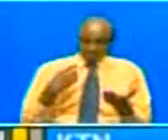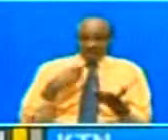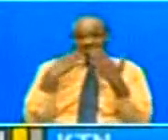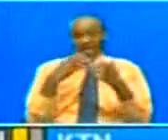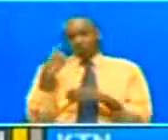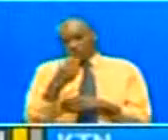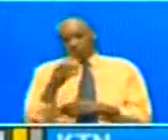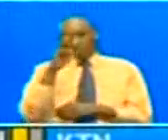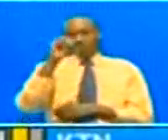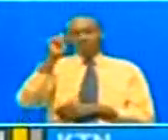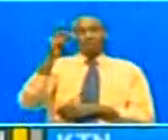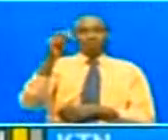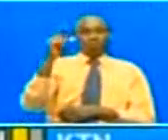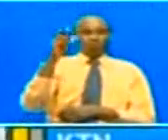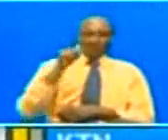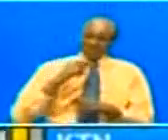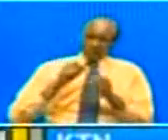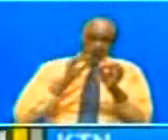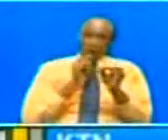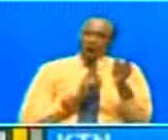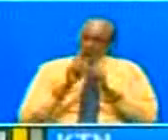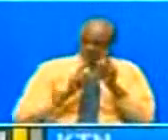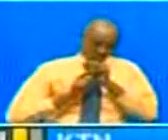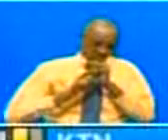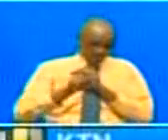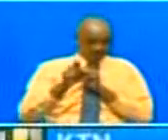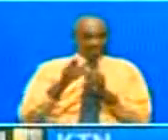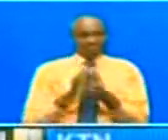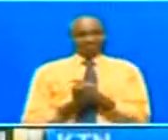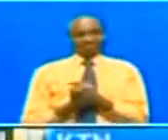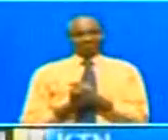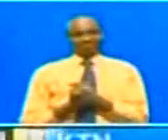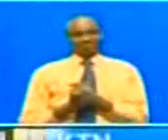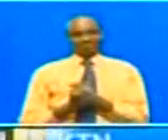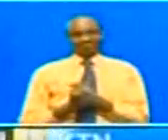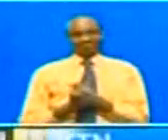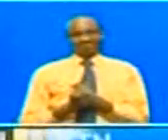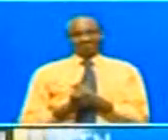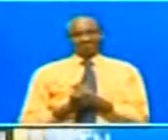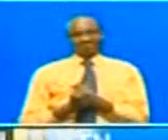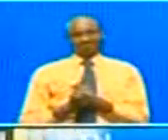Oscar Mbugua's long-range shot that was parried into the path of Dan Makori.